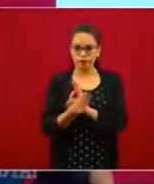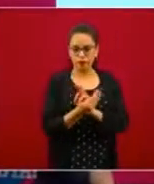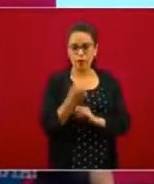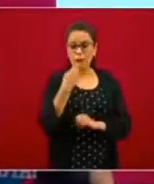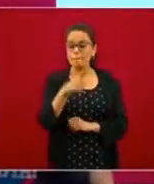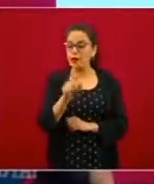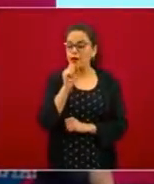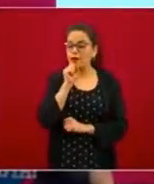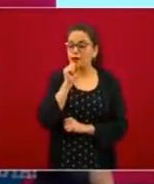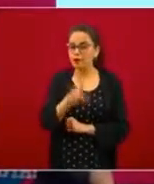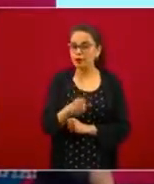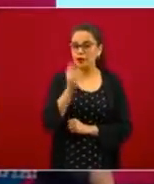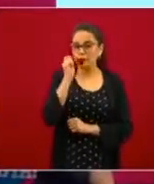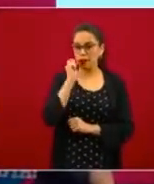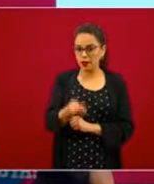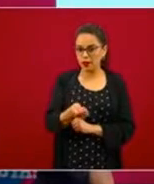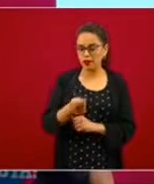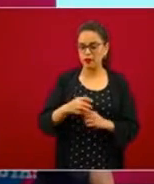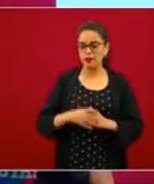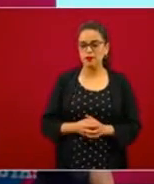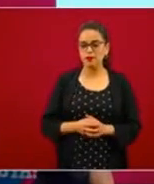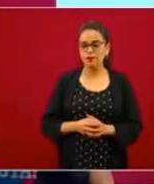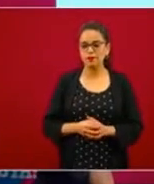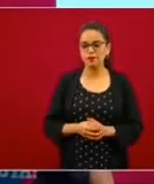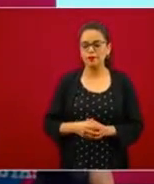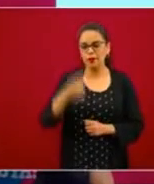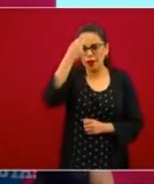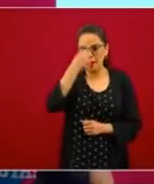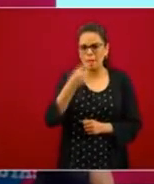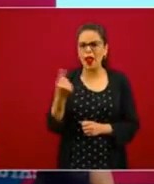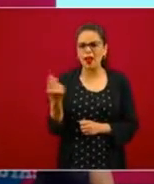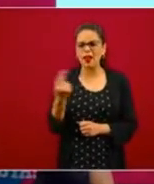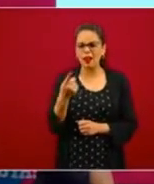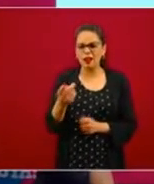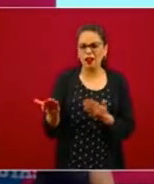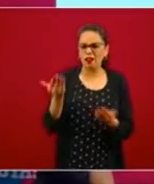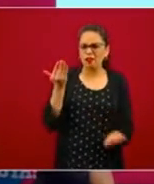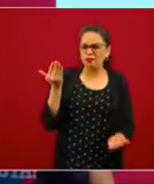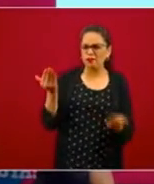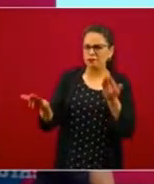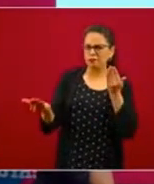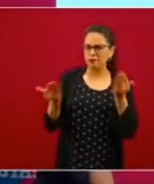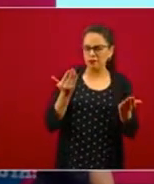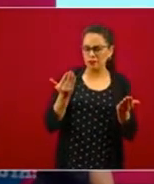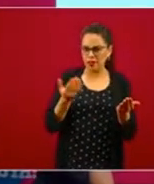a moment in which the purpose of having a balance